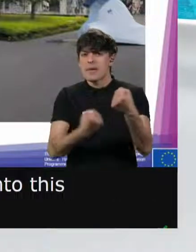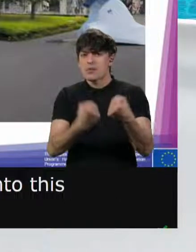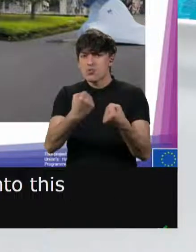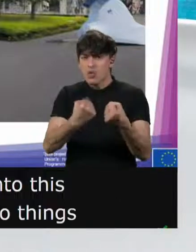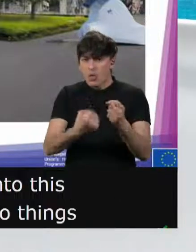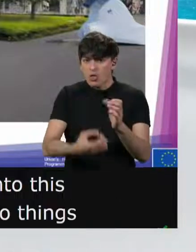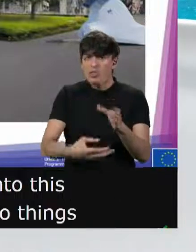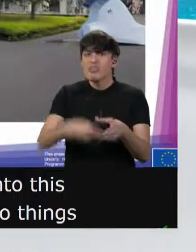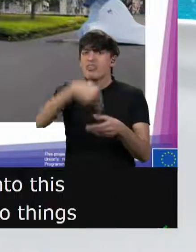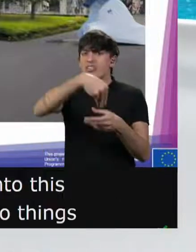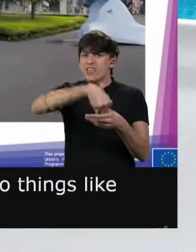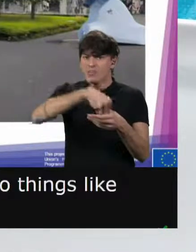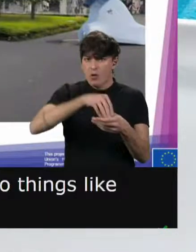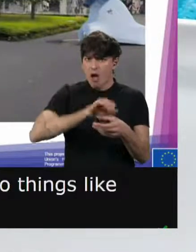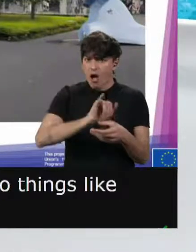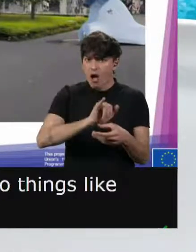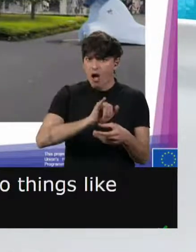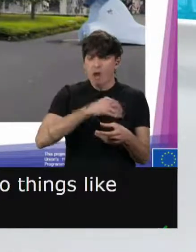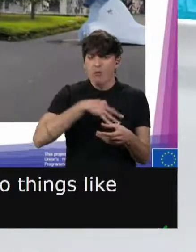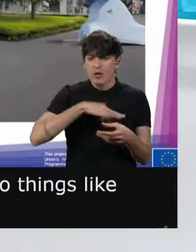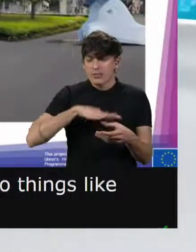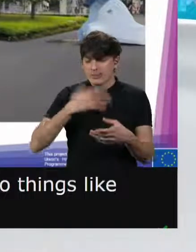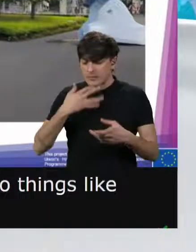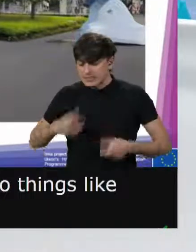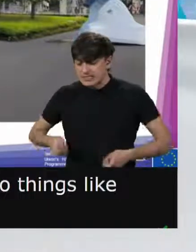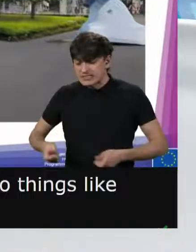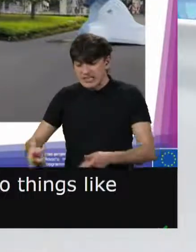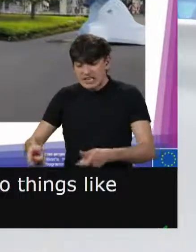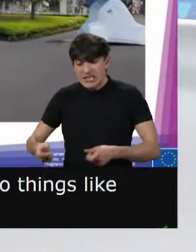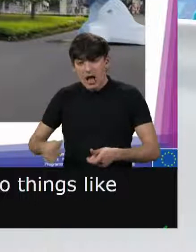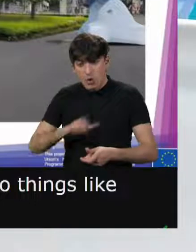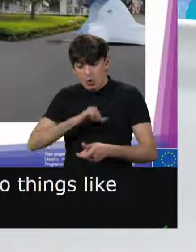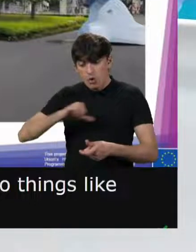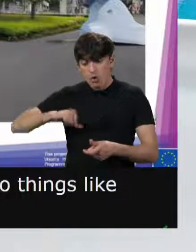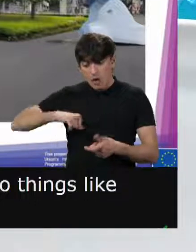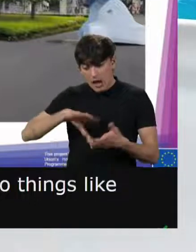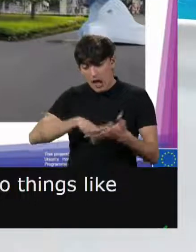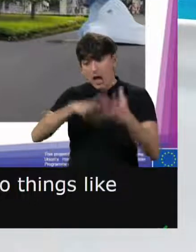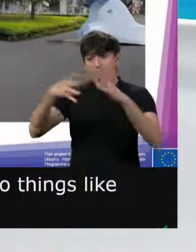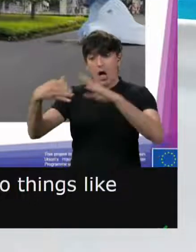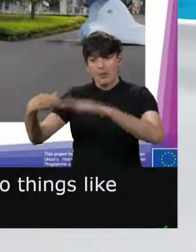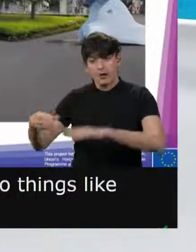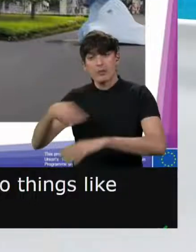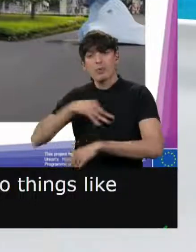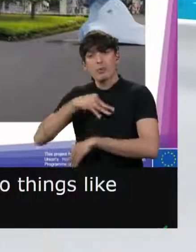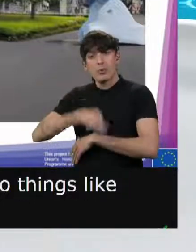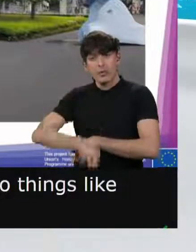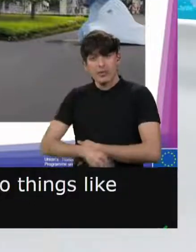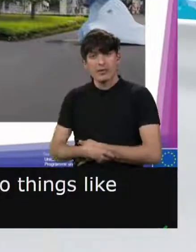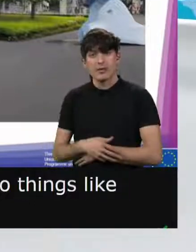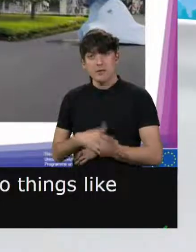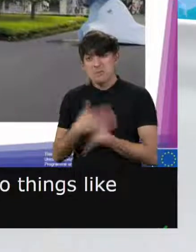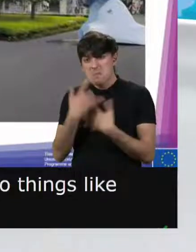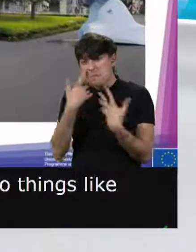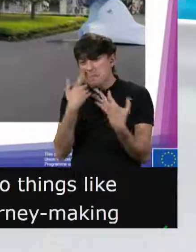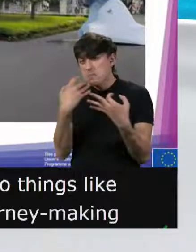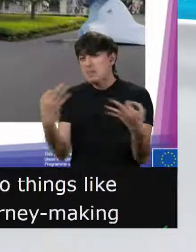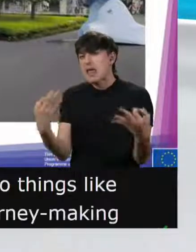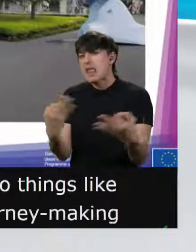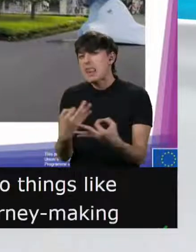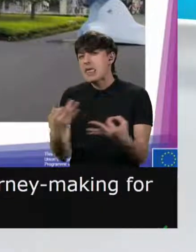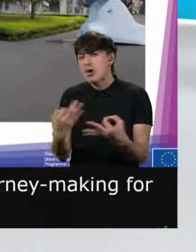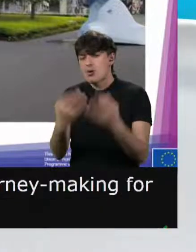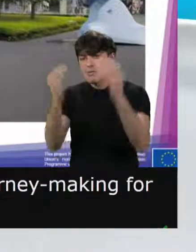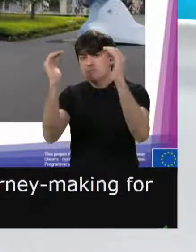autonomous wheelchairs, reducing for the risk of journey making for people in a powered chair who